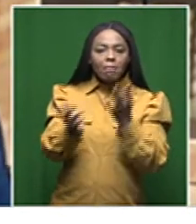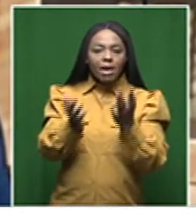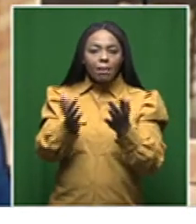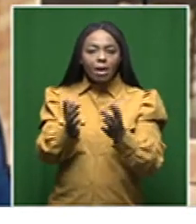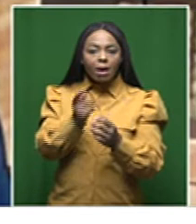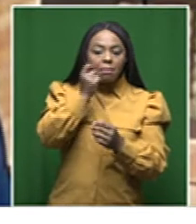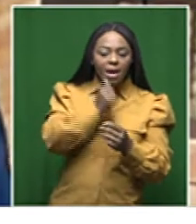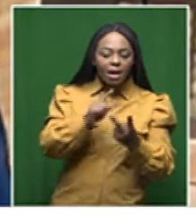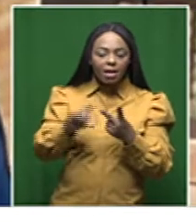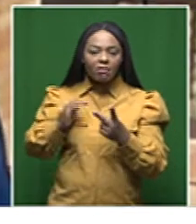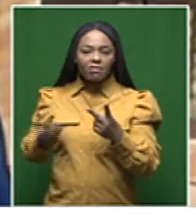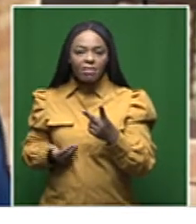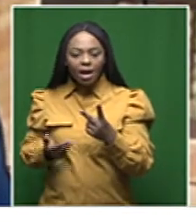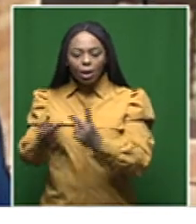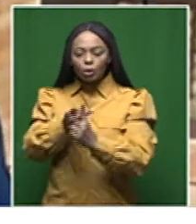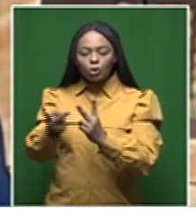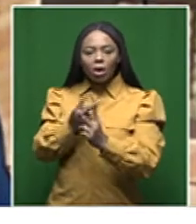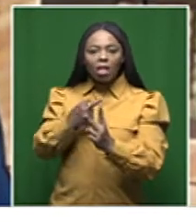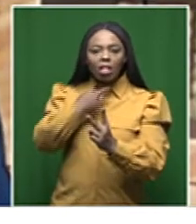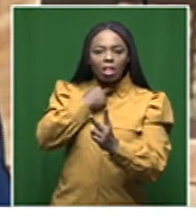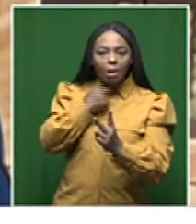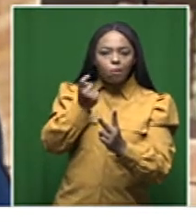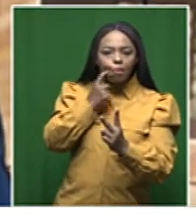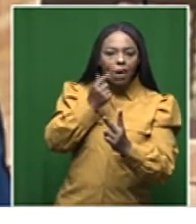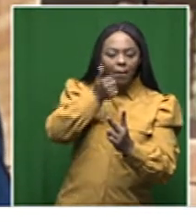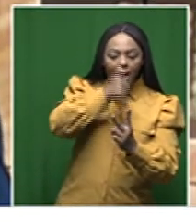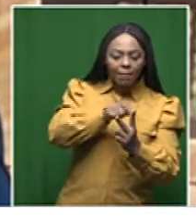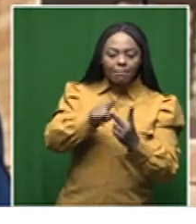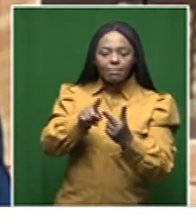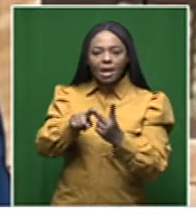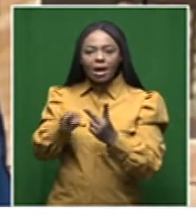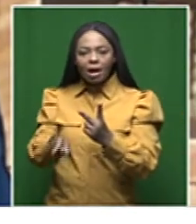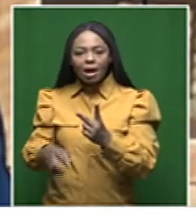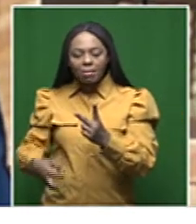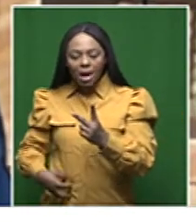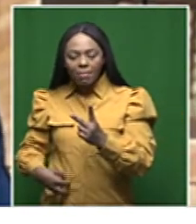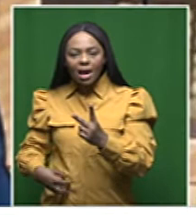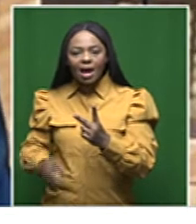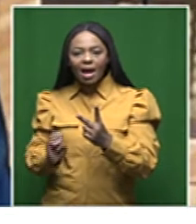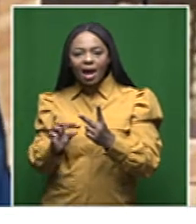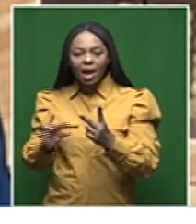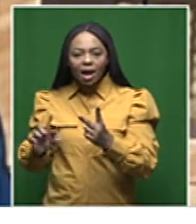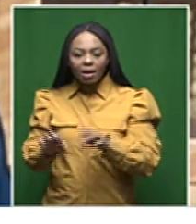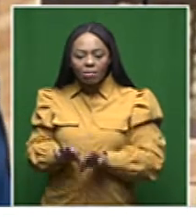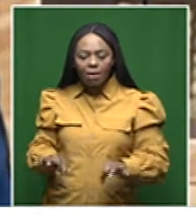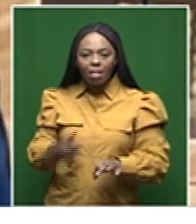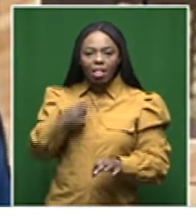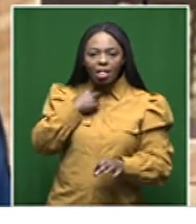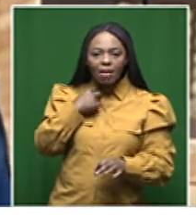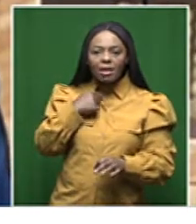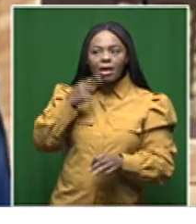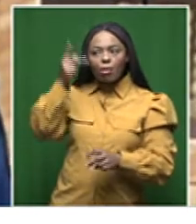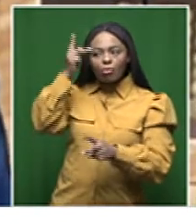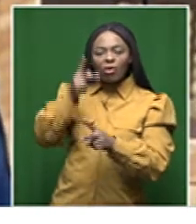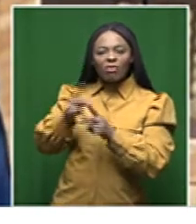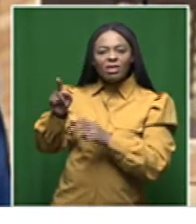and a female factor, male contributes significantly to that proportion. And I'm so excited that Pastor Zwane has at